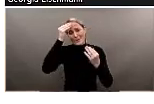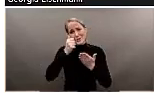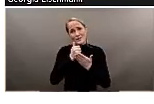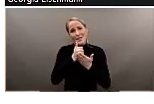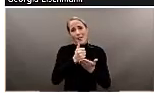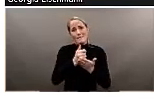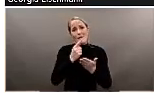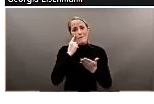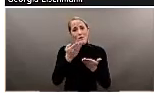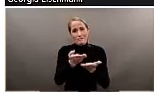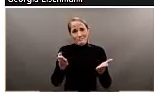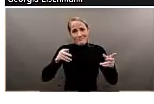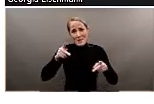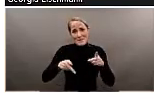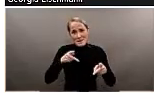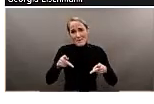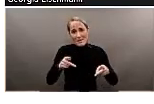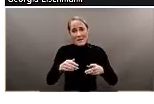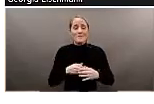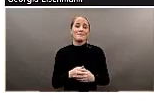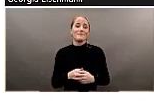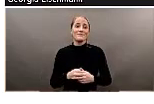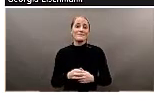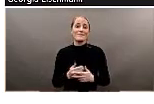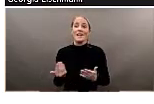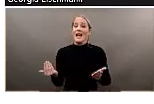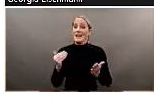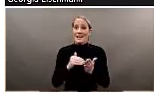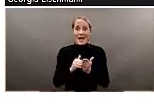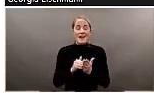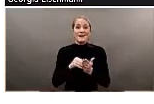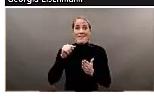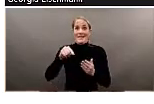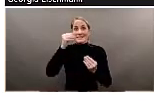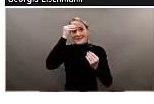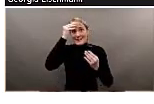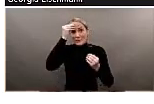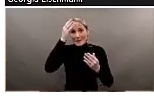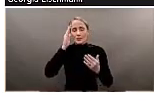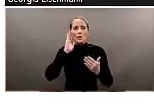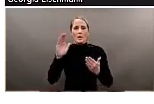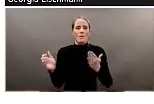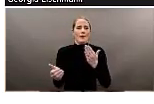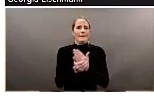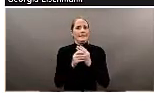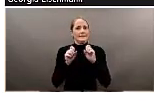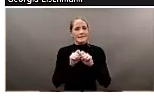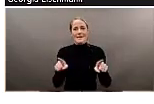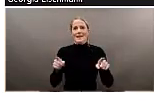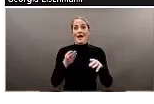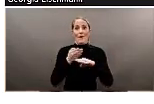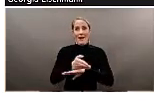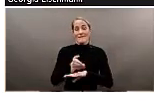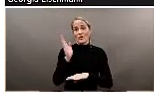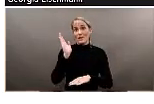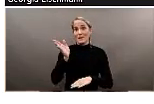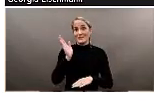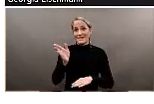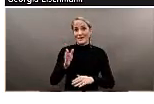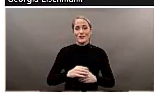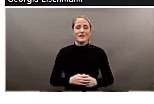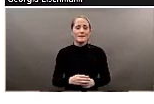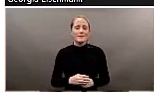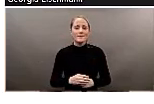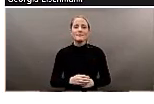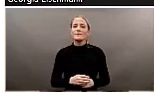program. I hope this is very helpful. And again, this is information that we will share. We will send out to all participants in a package that we'll be sending